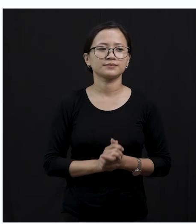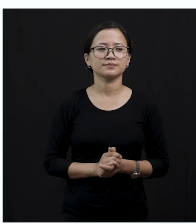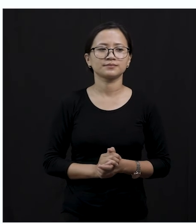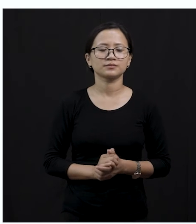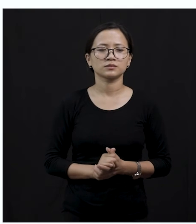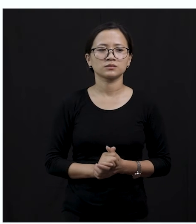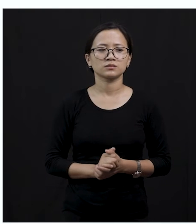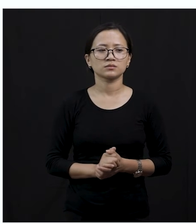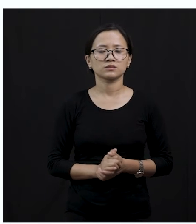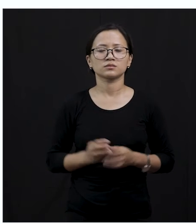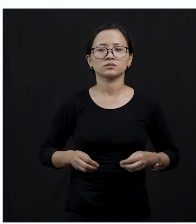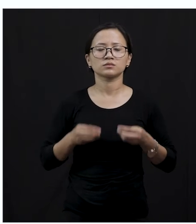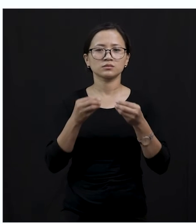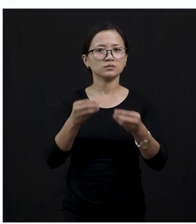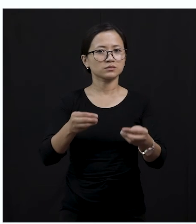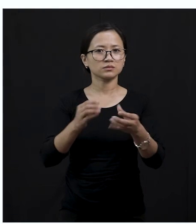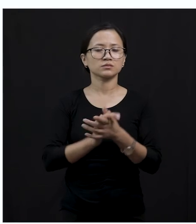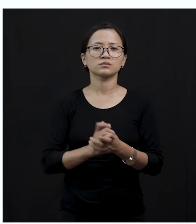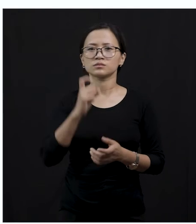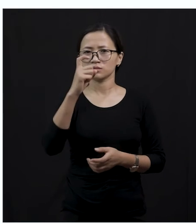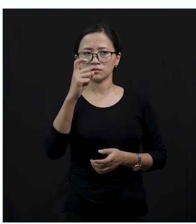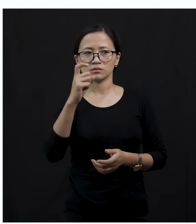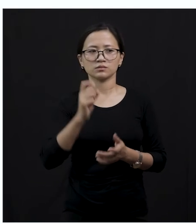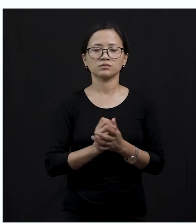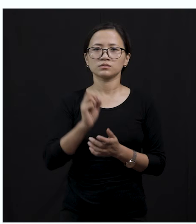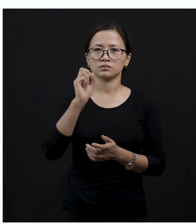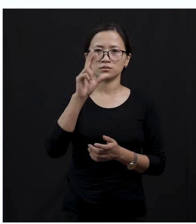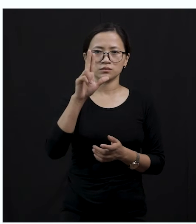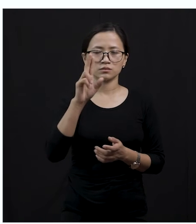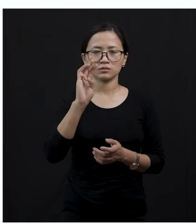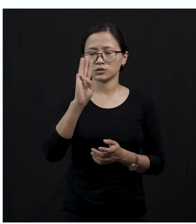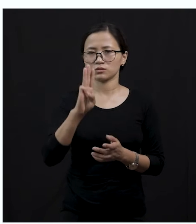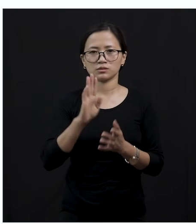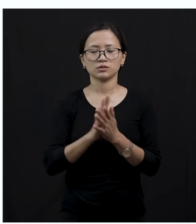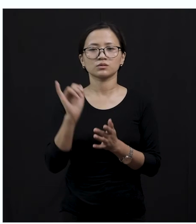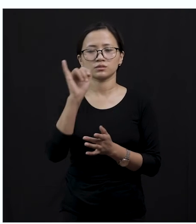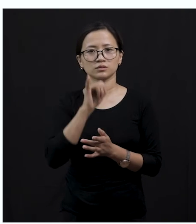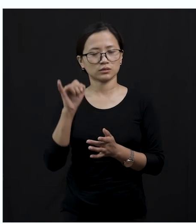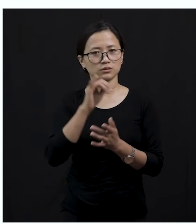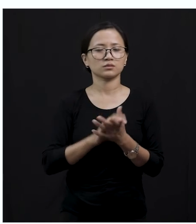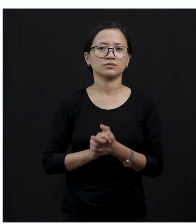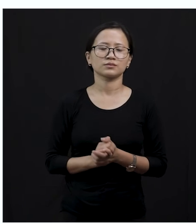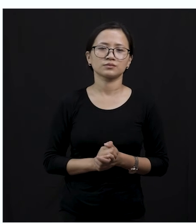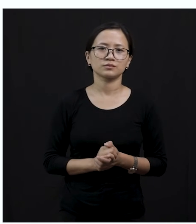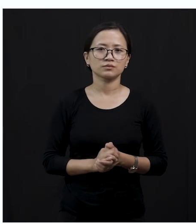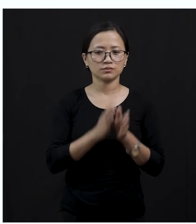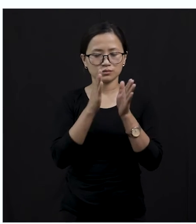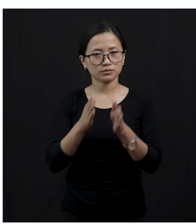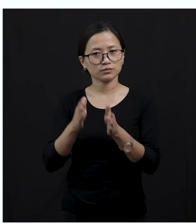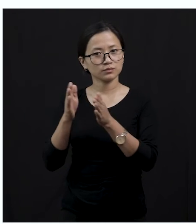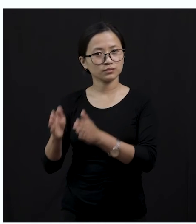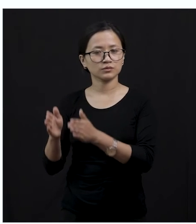questions here. The number given are 7, 3, 6. Now we have to